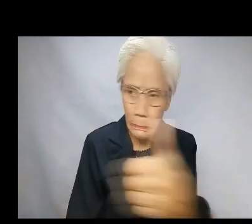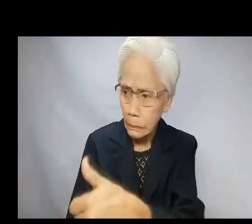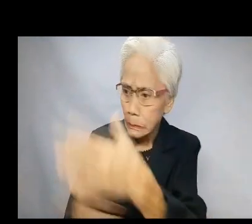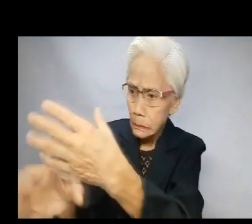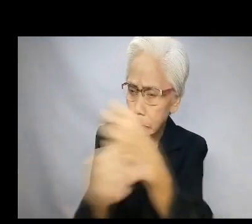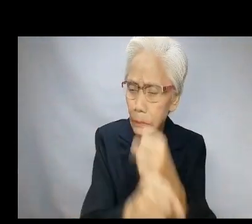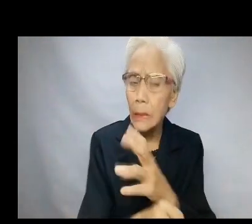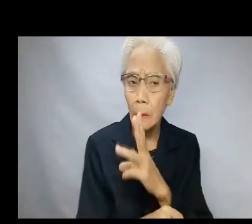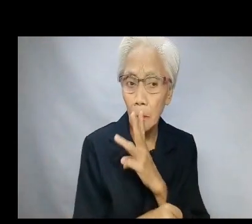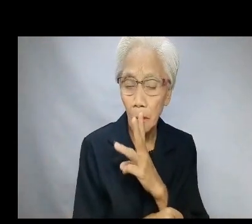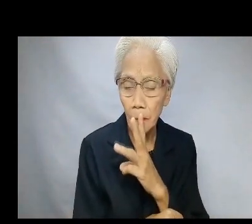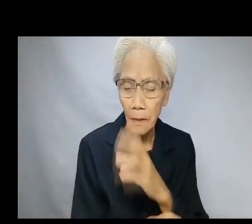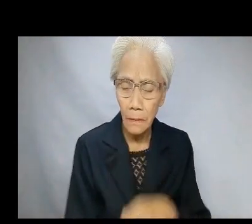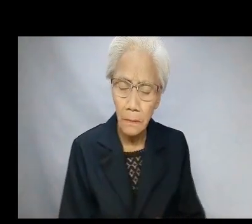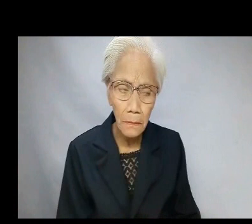draw water.